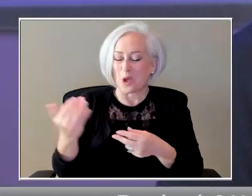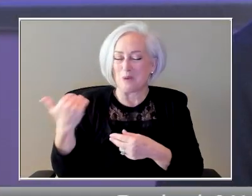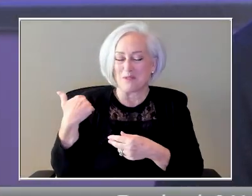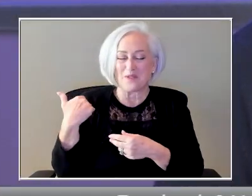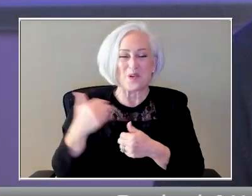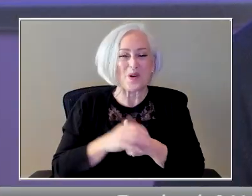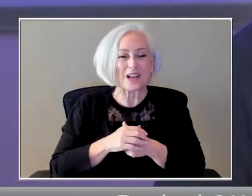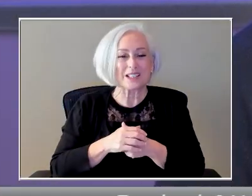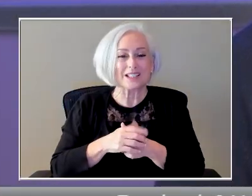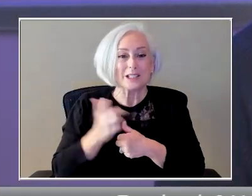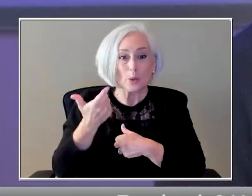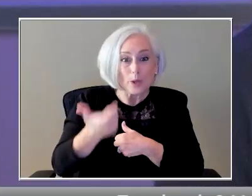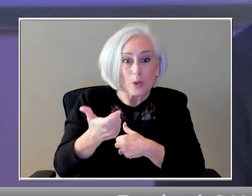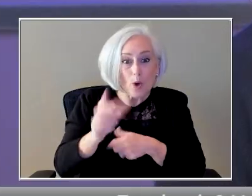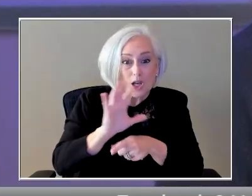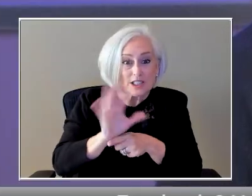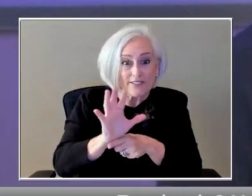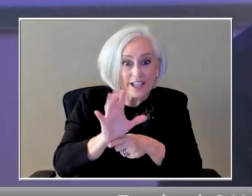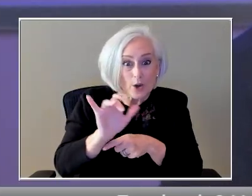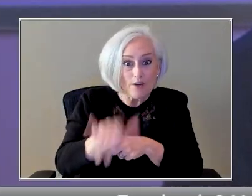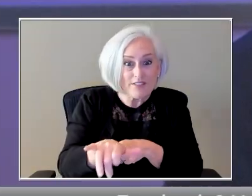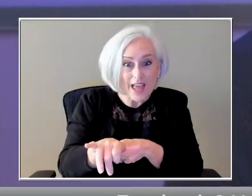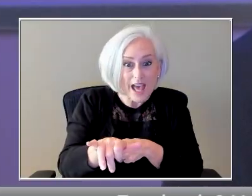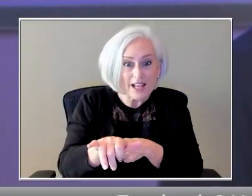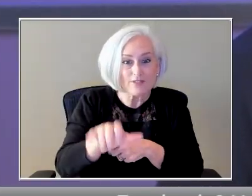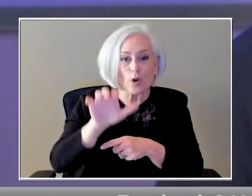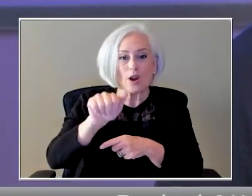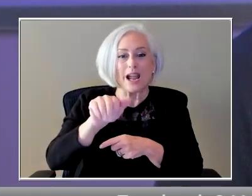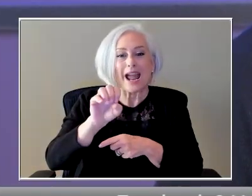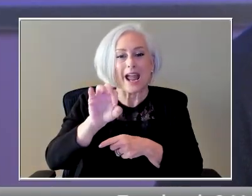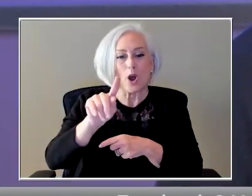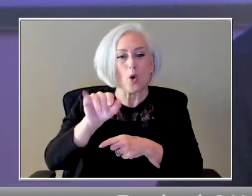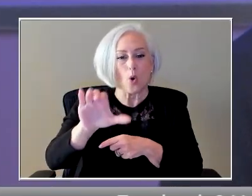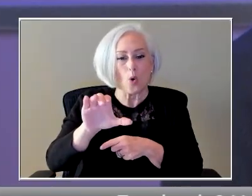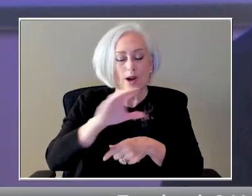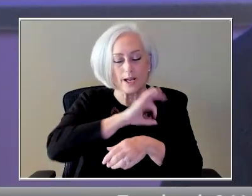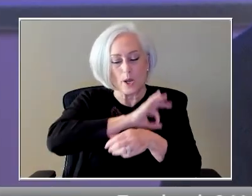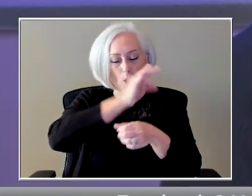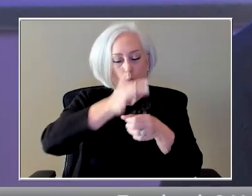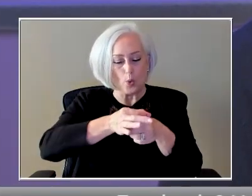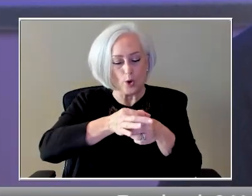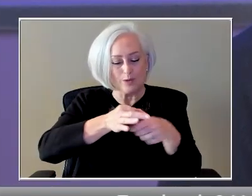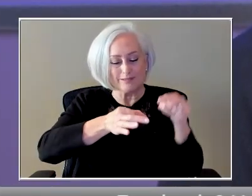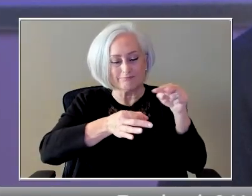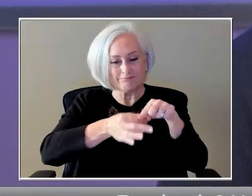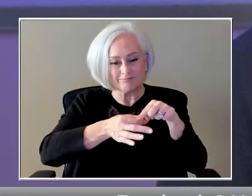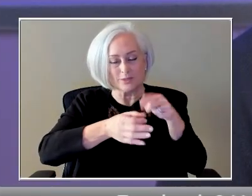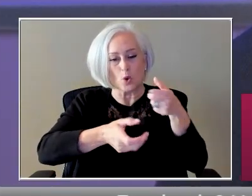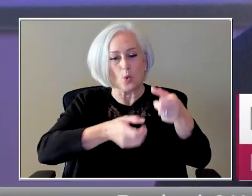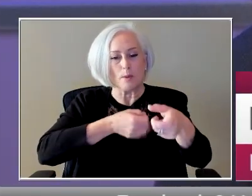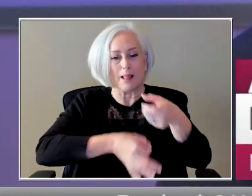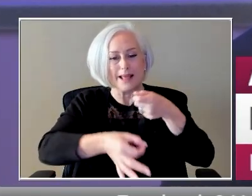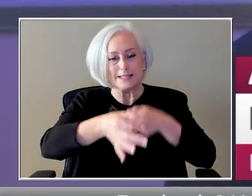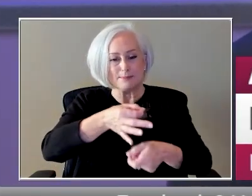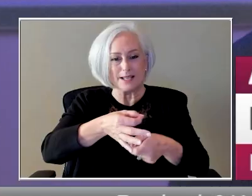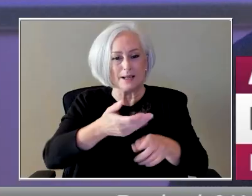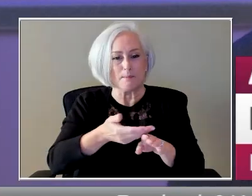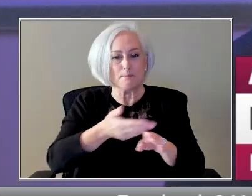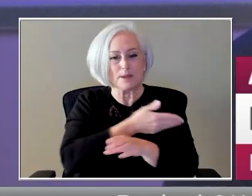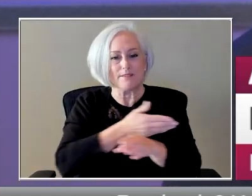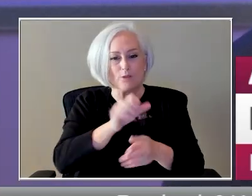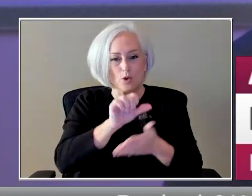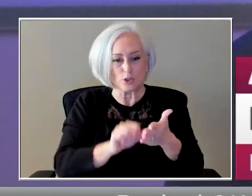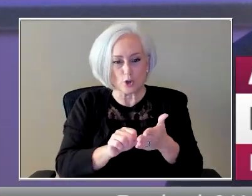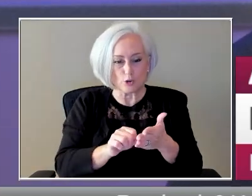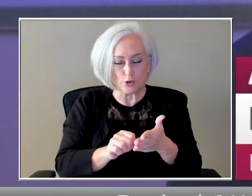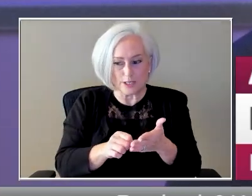watched a video of an aortic root replacement before the surgery. So I just wanted more knowledge. And